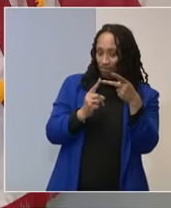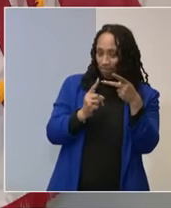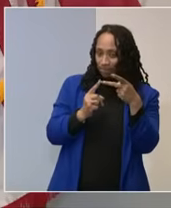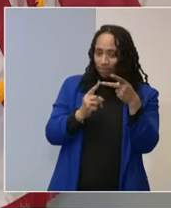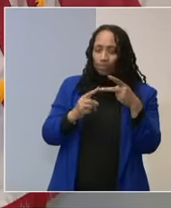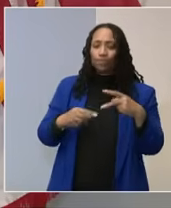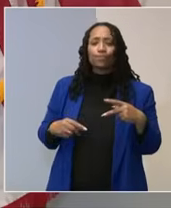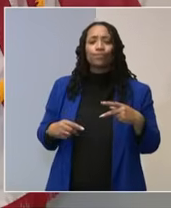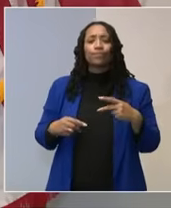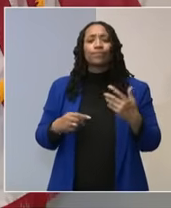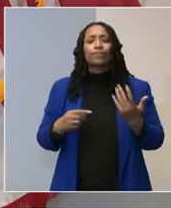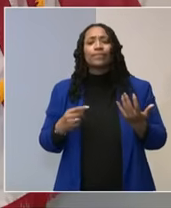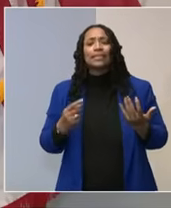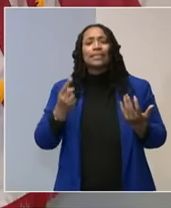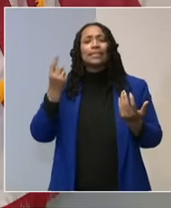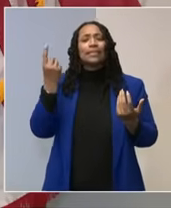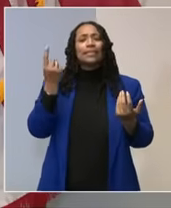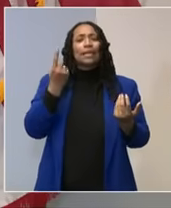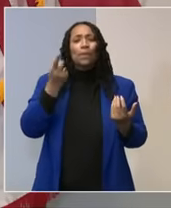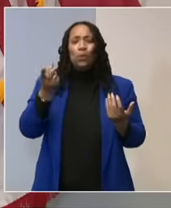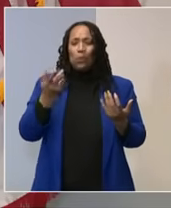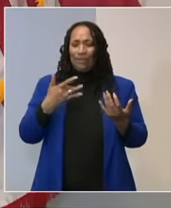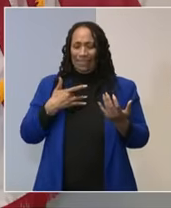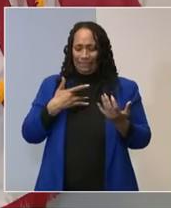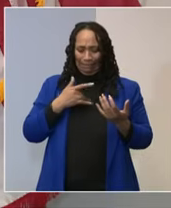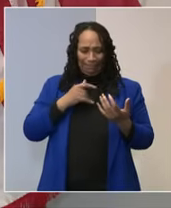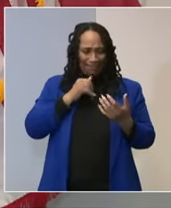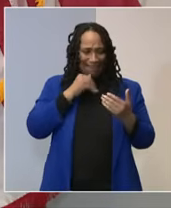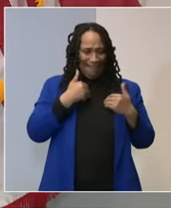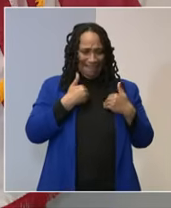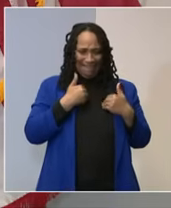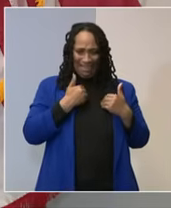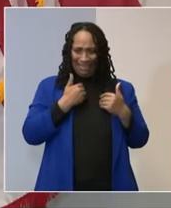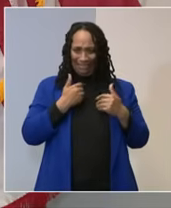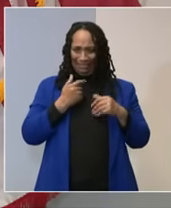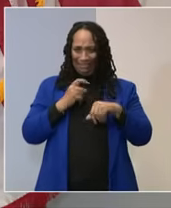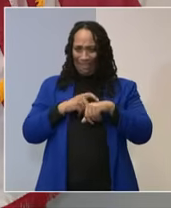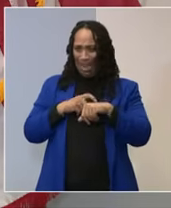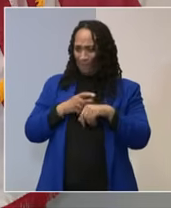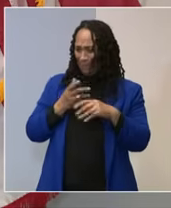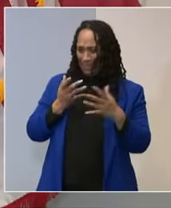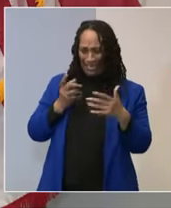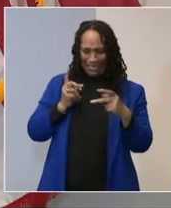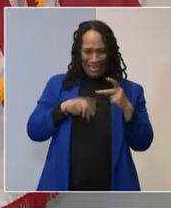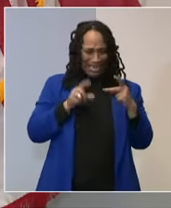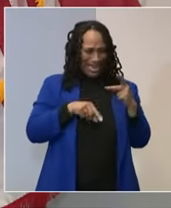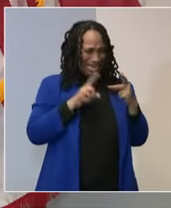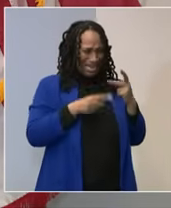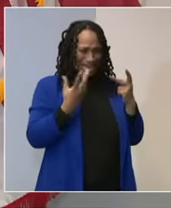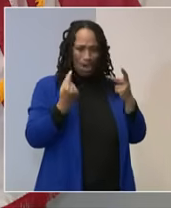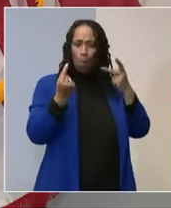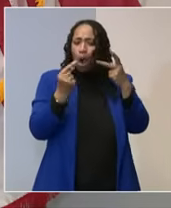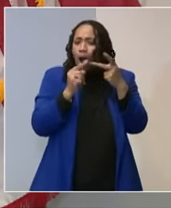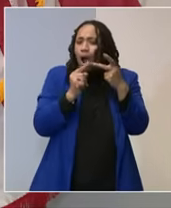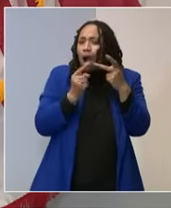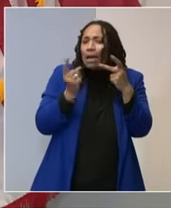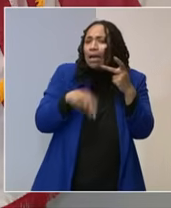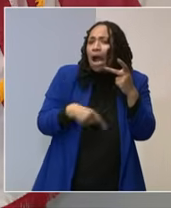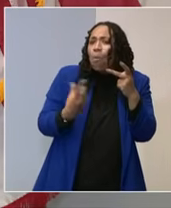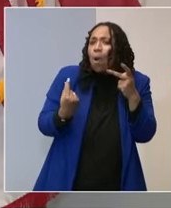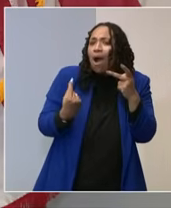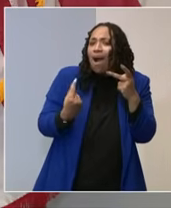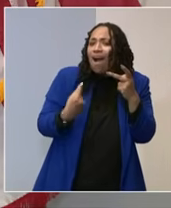don't have time to do right now or can't do right now is when you're mayor that you're looking forward to doing when you're not anymore?